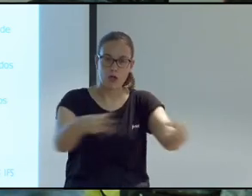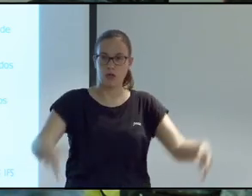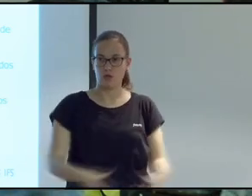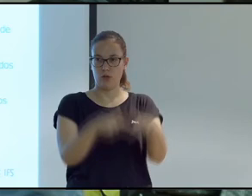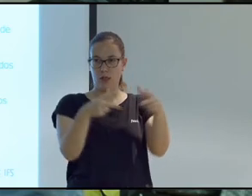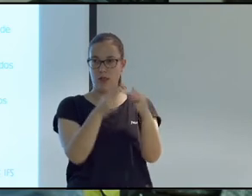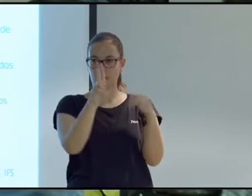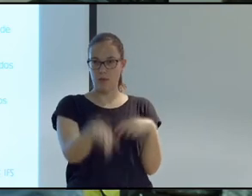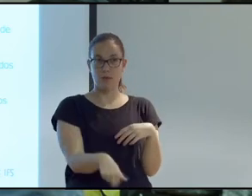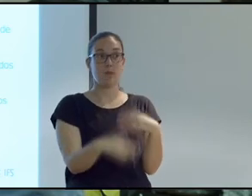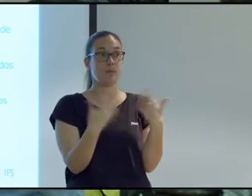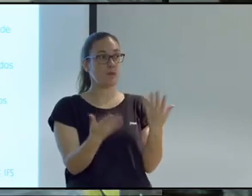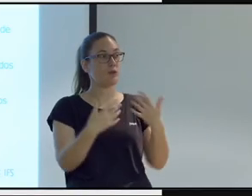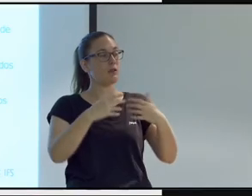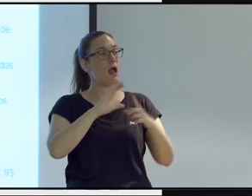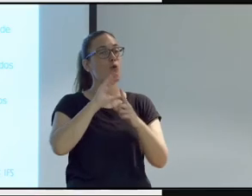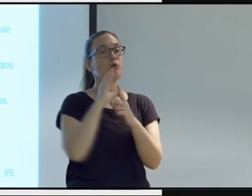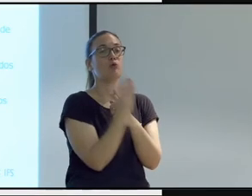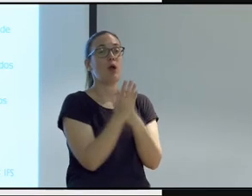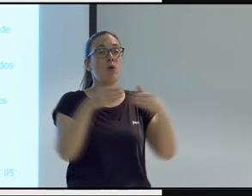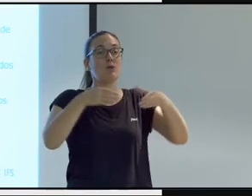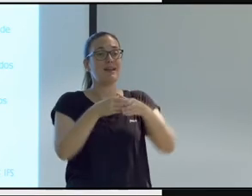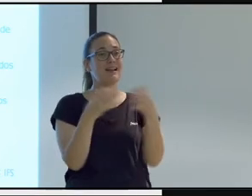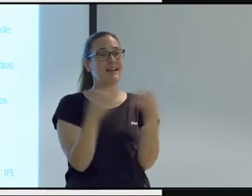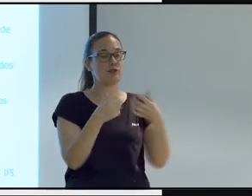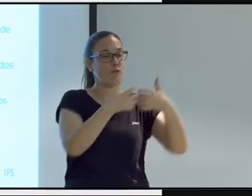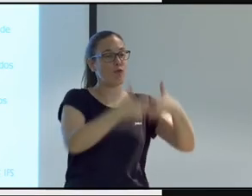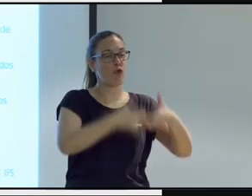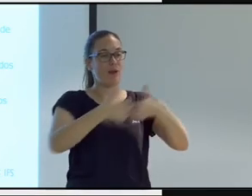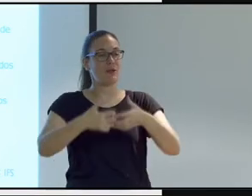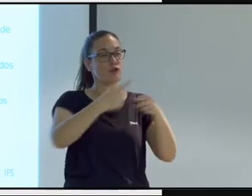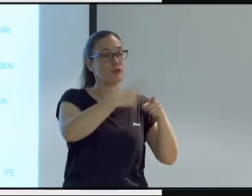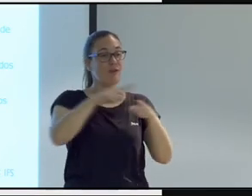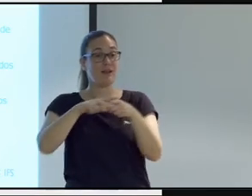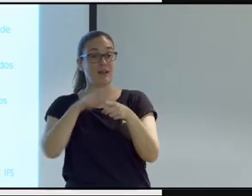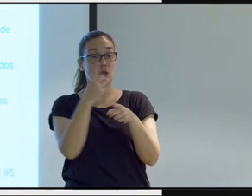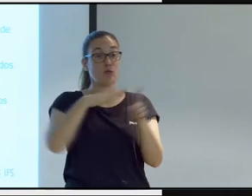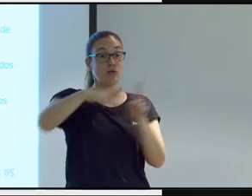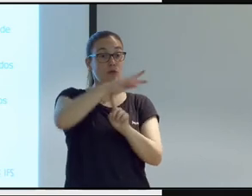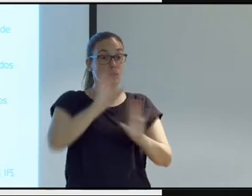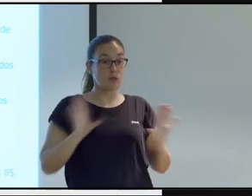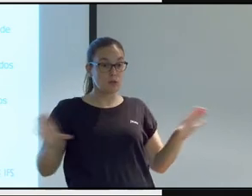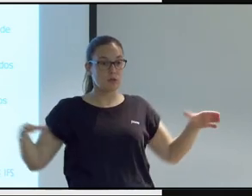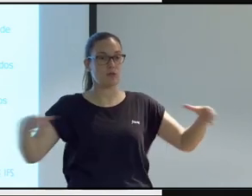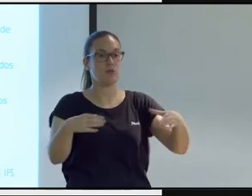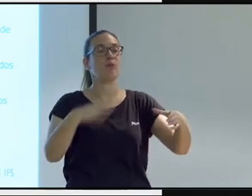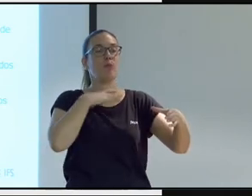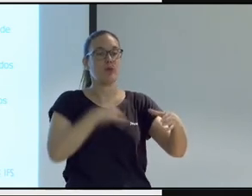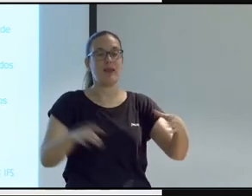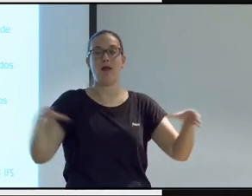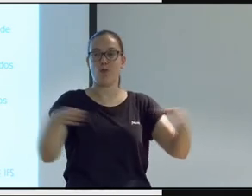society. And so here we have the, all of those functions, which in different environments then